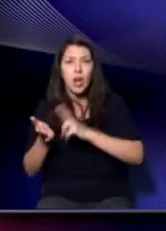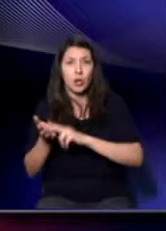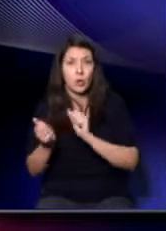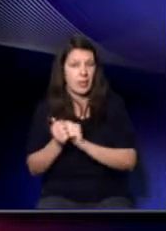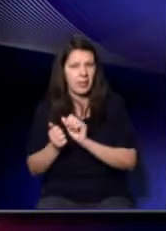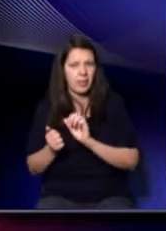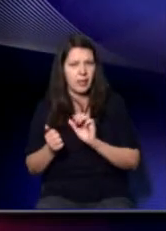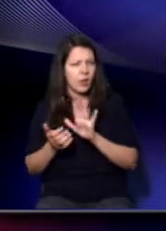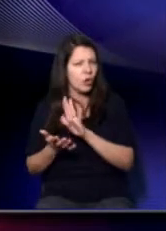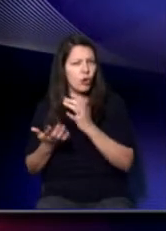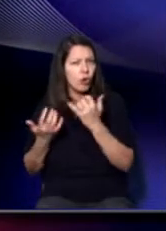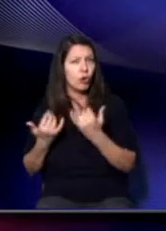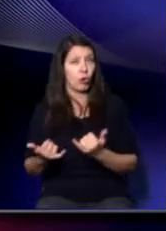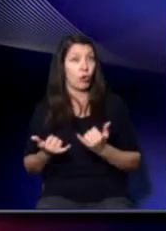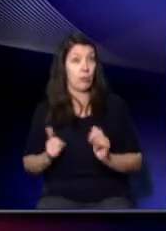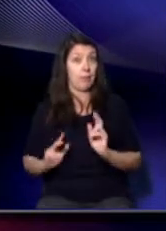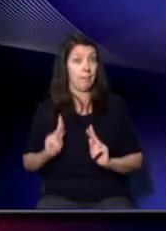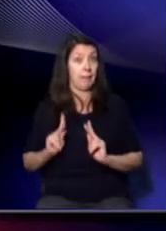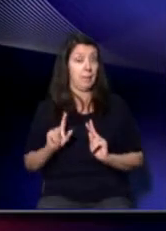current people?